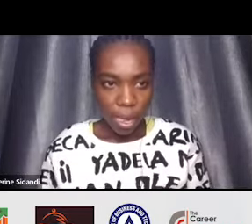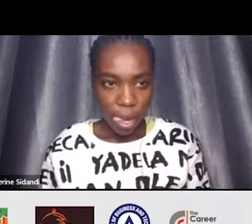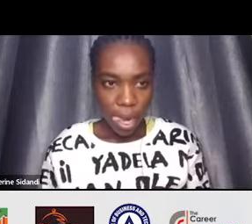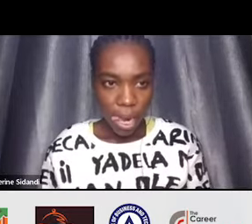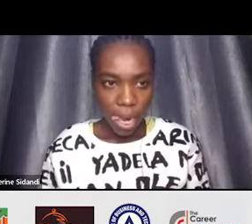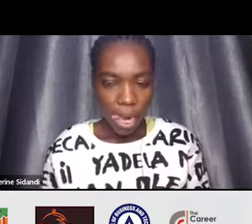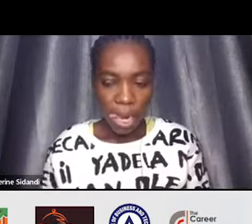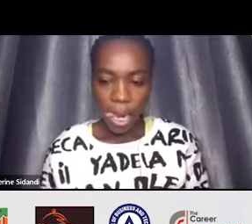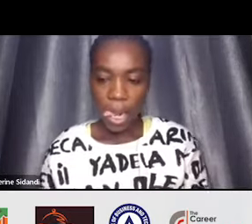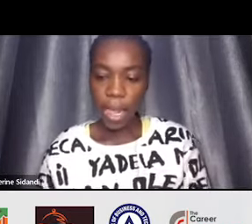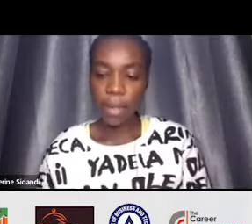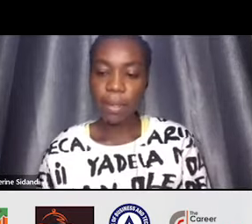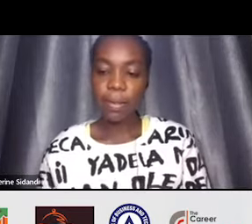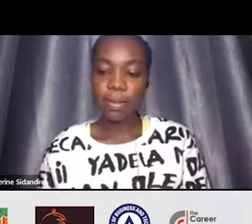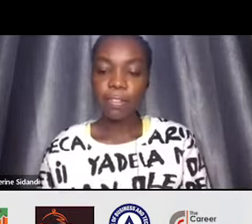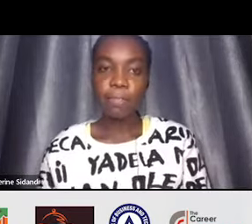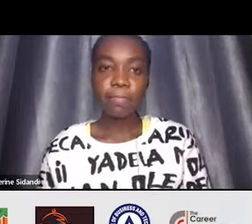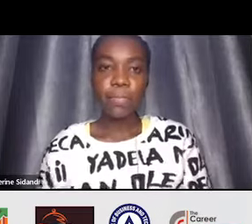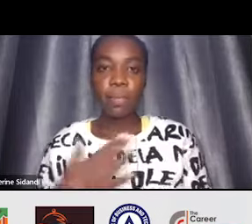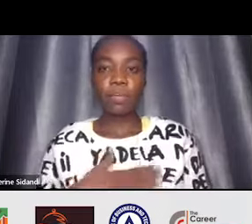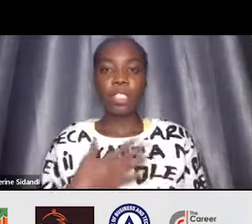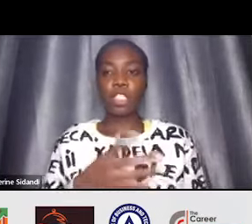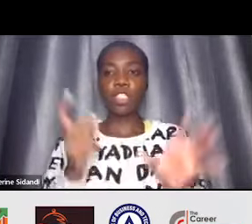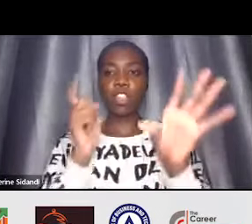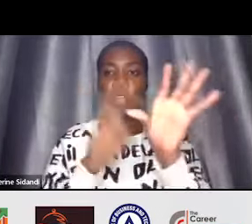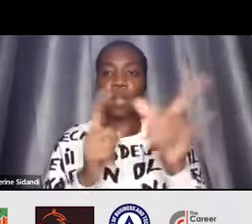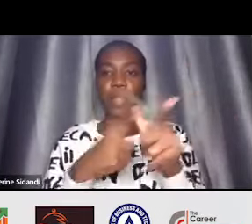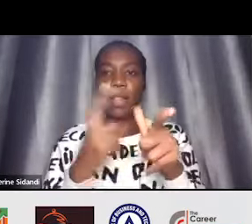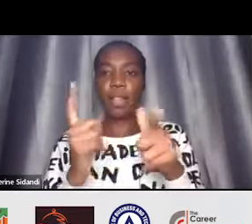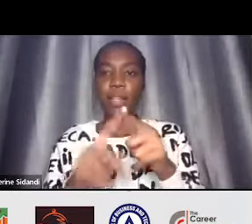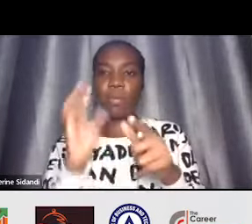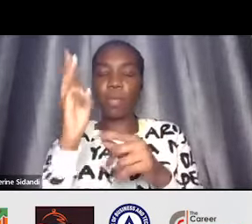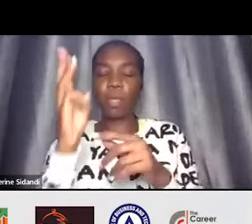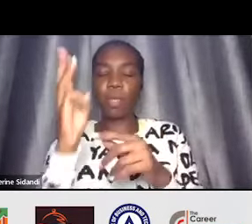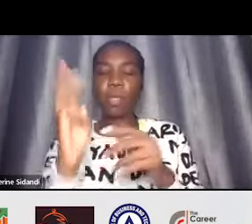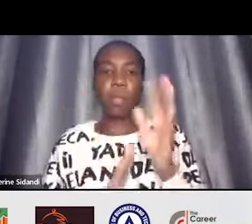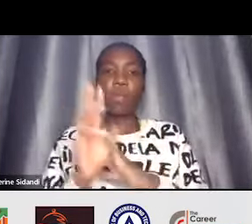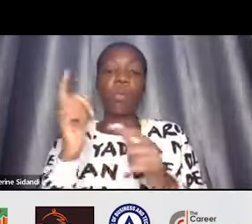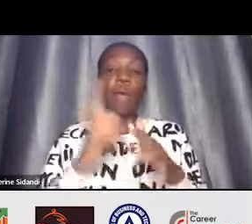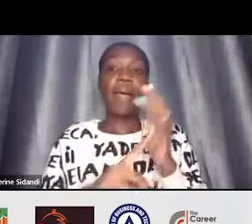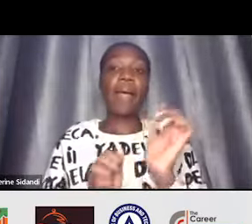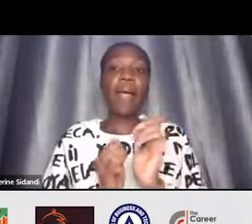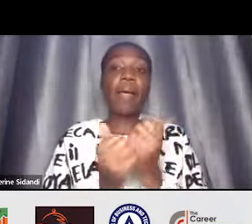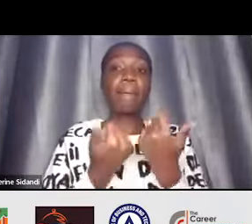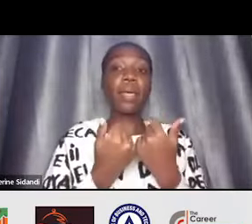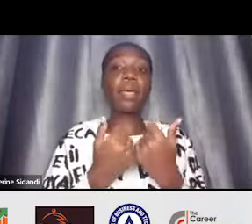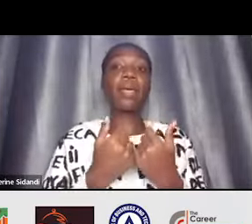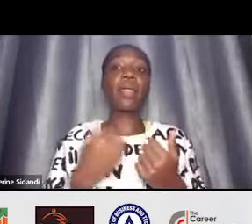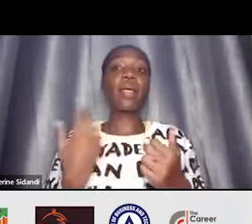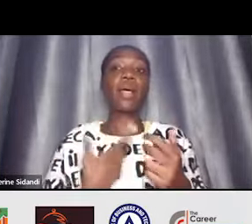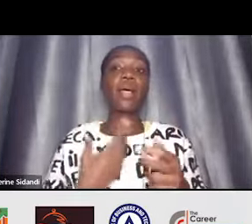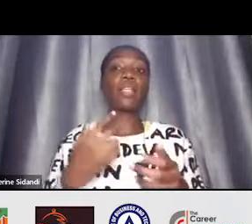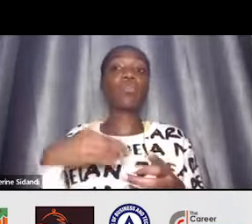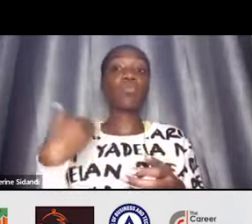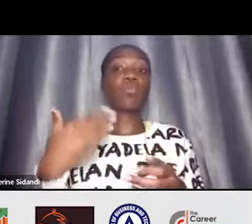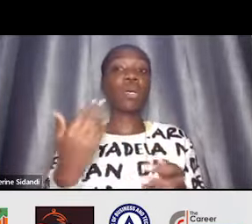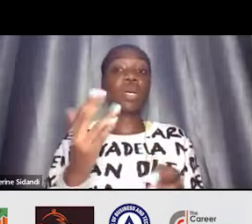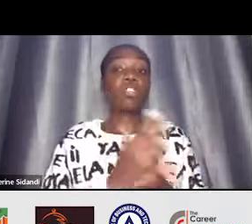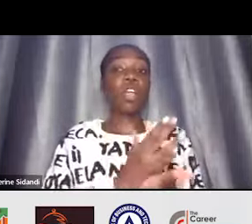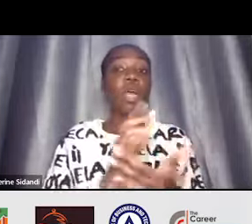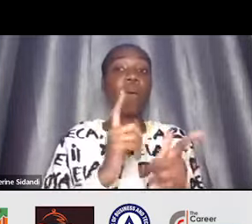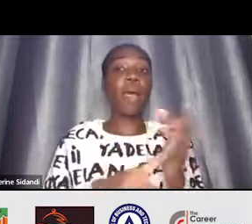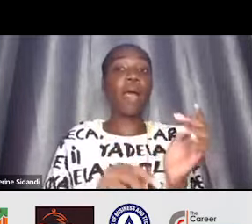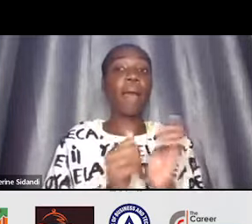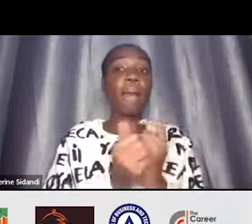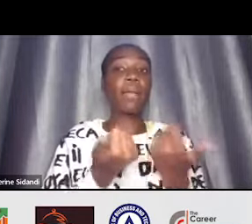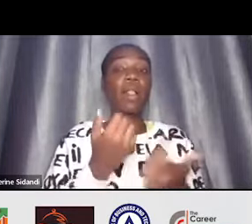link. Please join so that you can be updated on what's happening. We normally share a bit of information on that channel, I